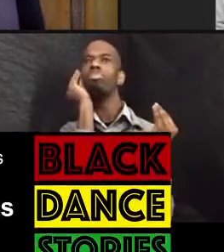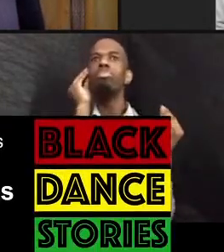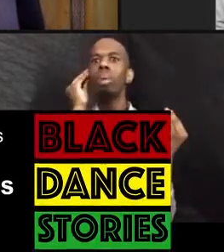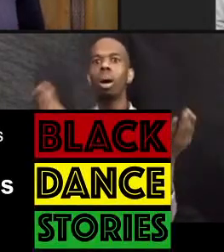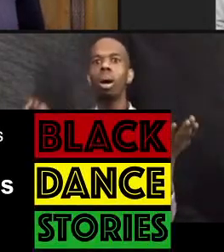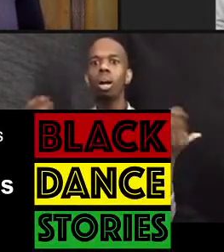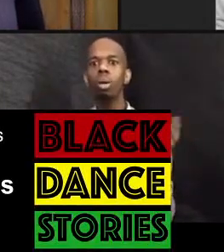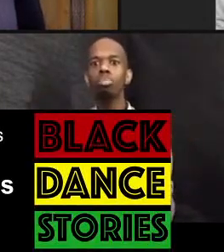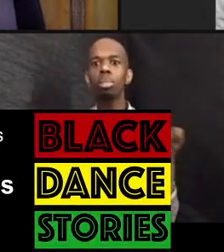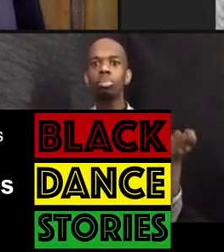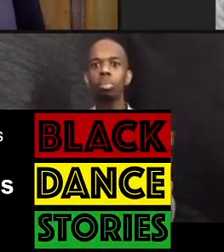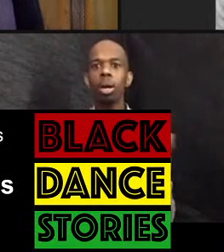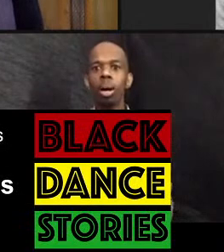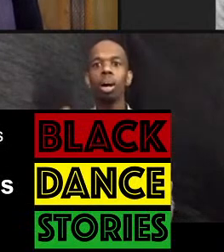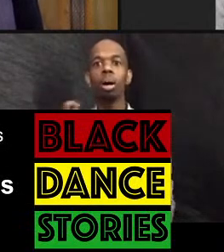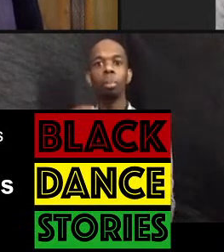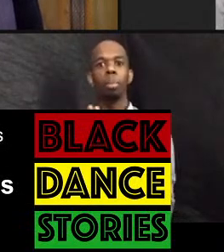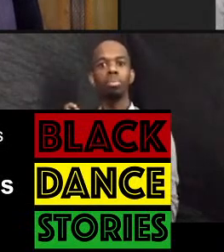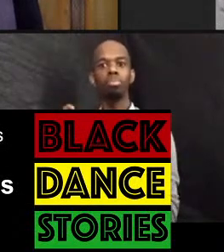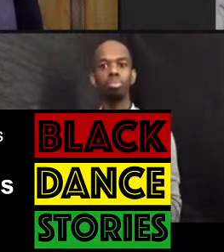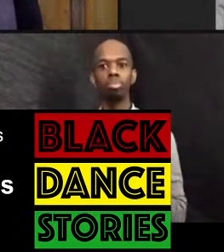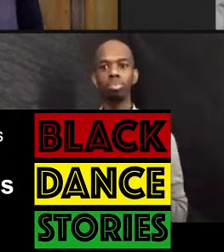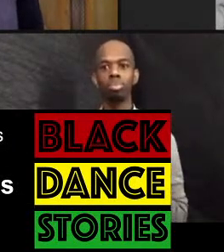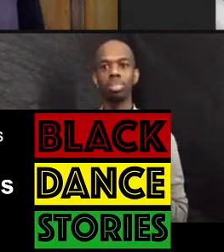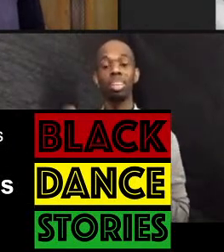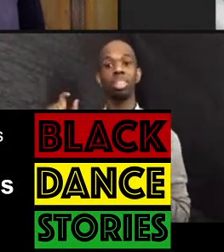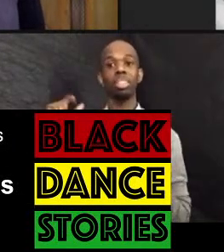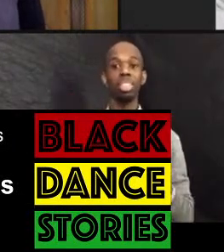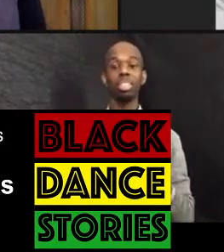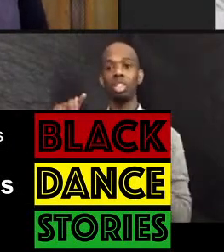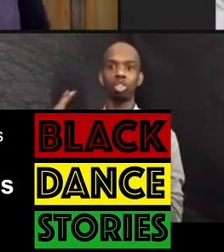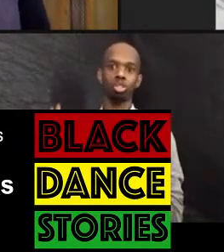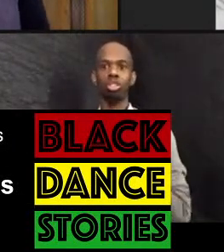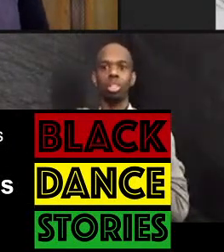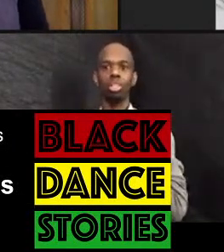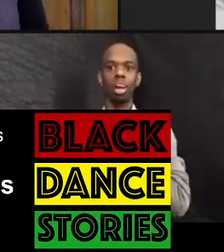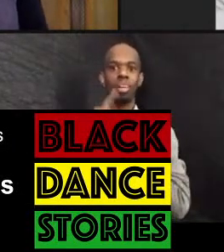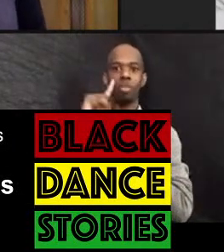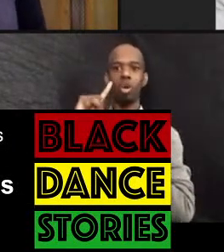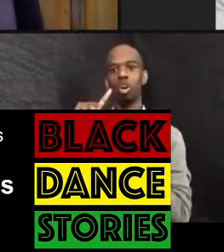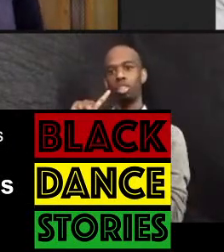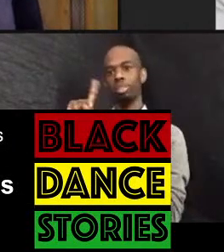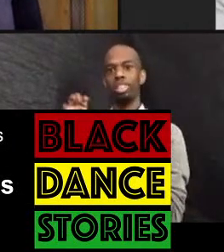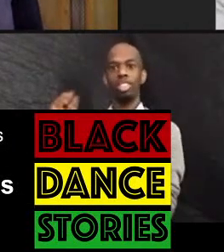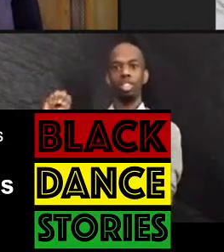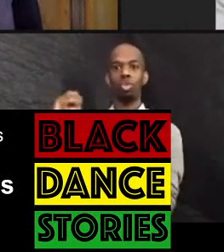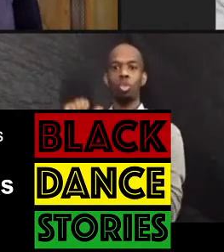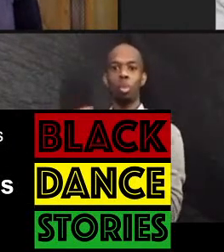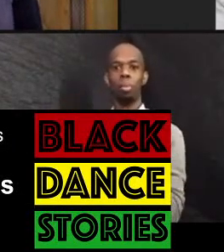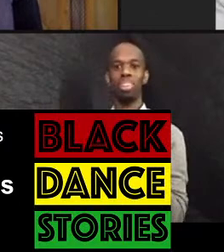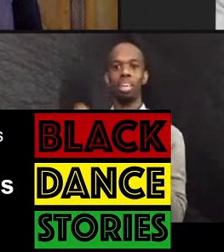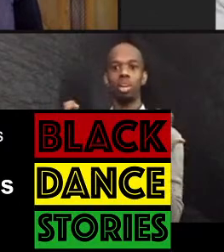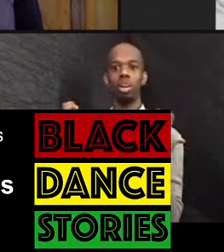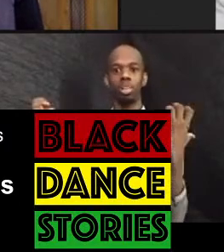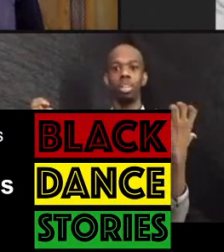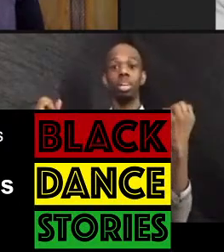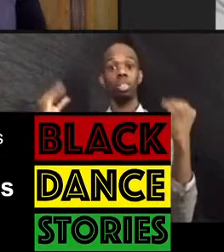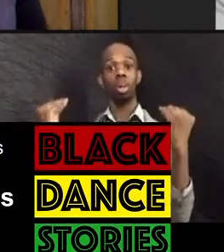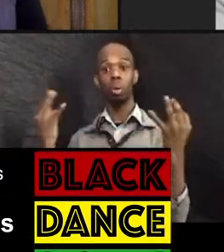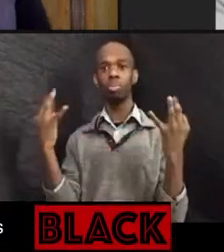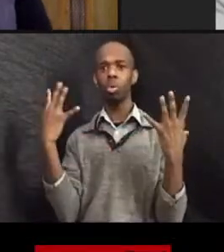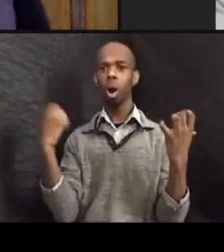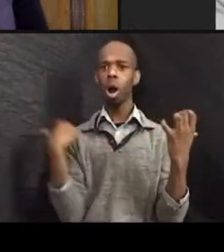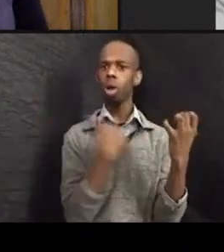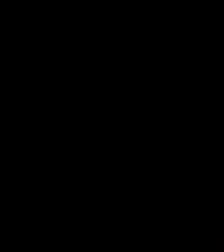night show in the theater, in the Zoom theater. So please, in order for us to continue, we need your